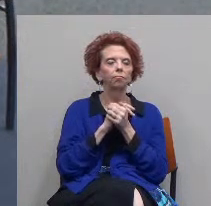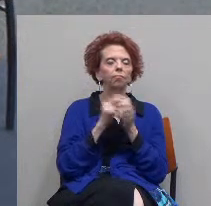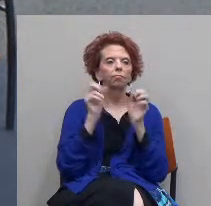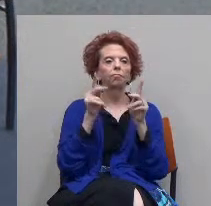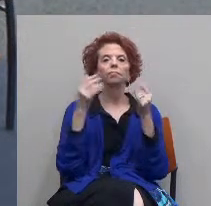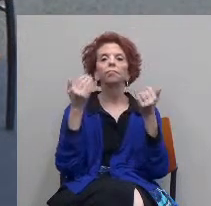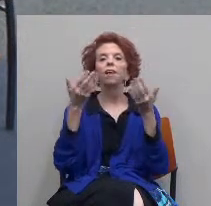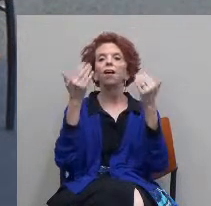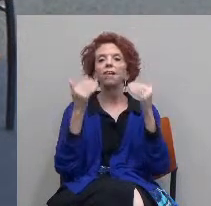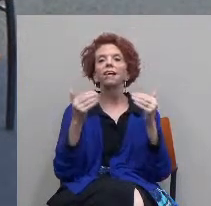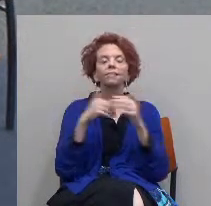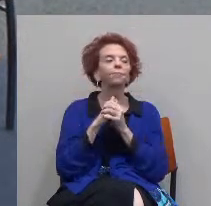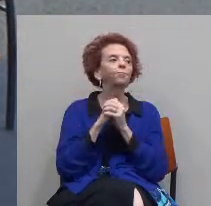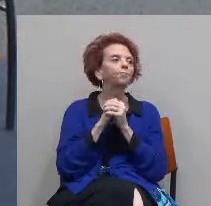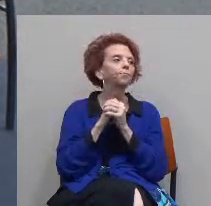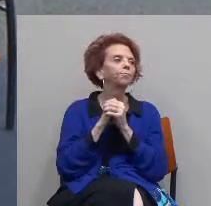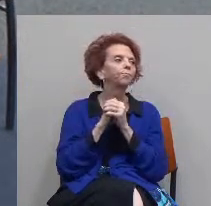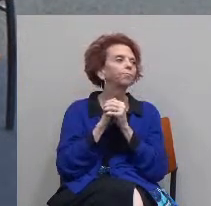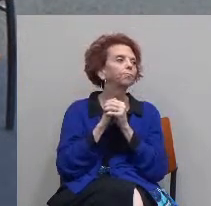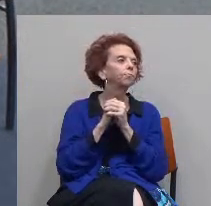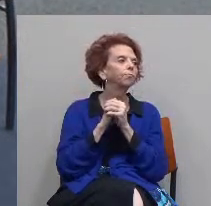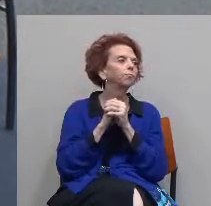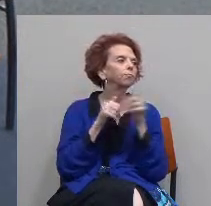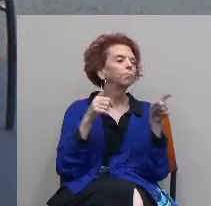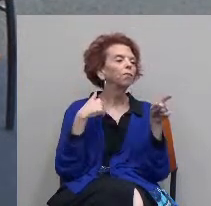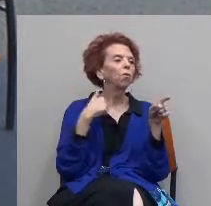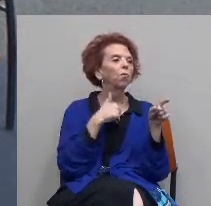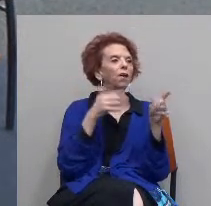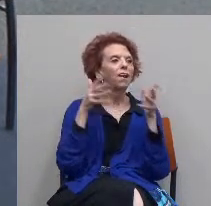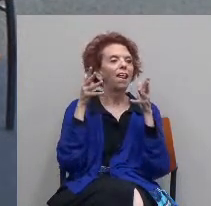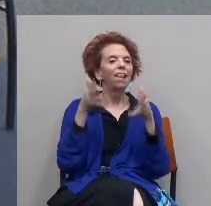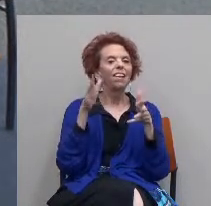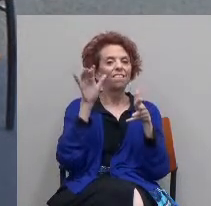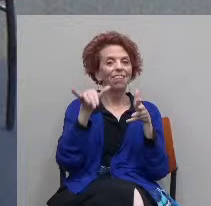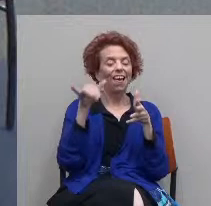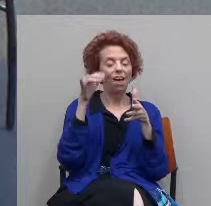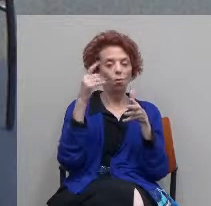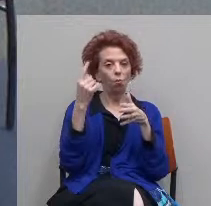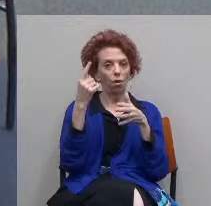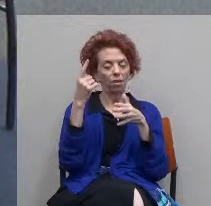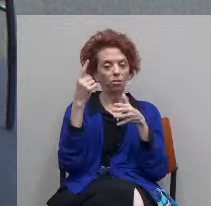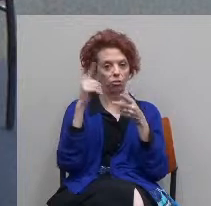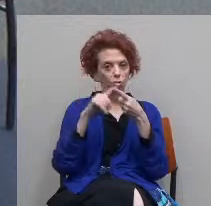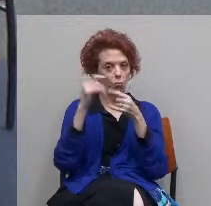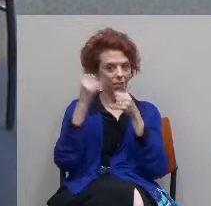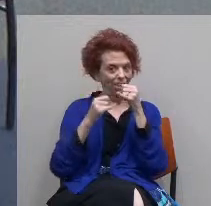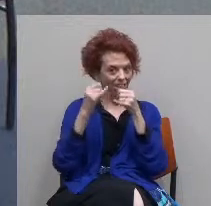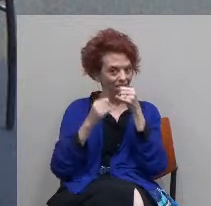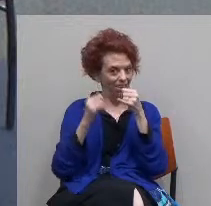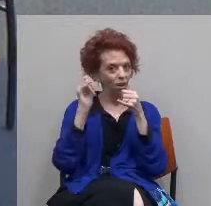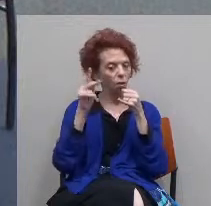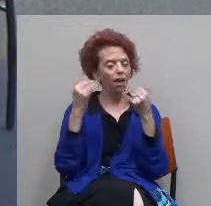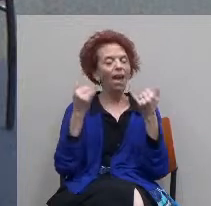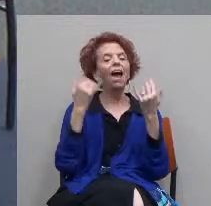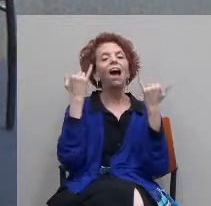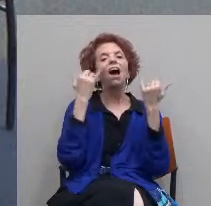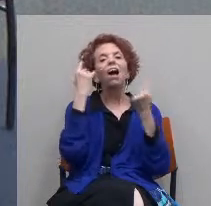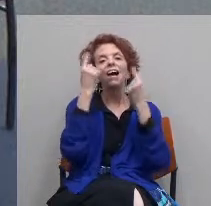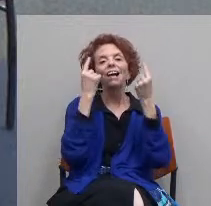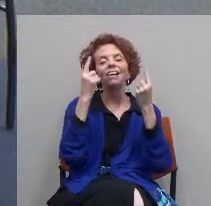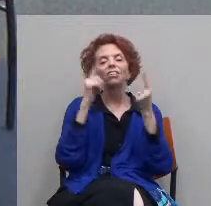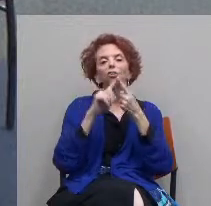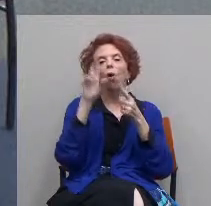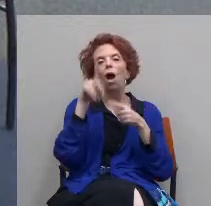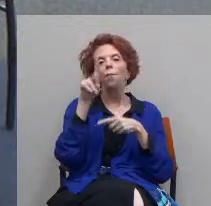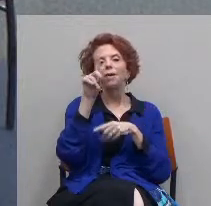And what's next? I assume we're going to leave that item to the end. Yeah. Next is consideration of an